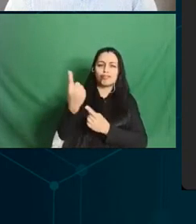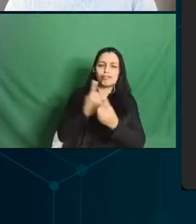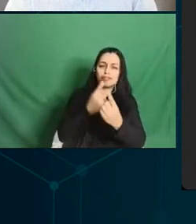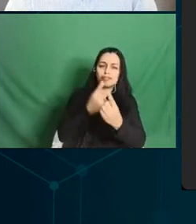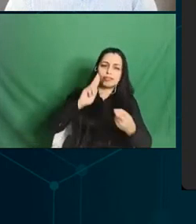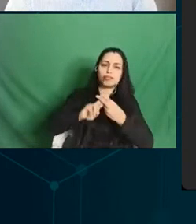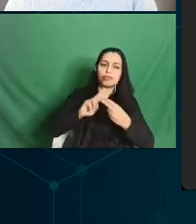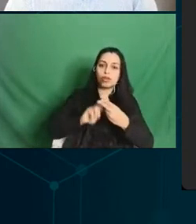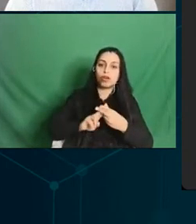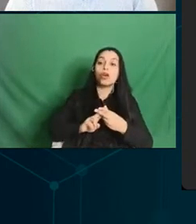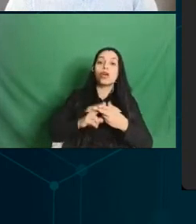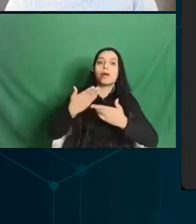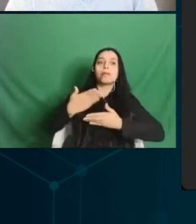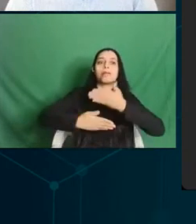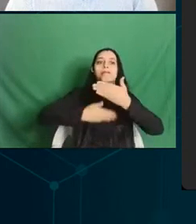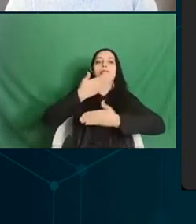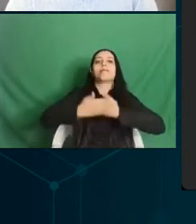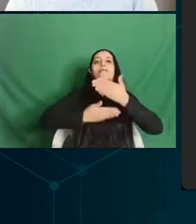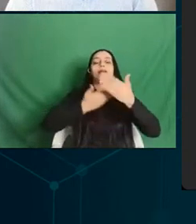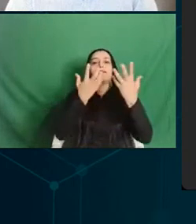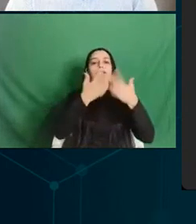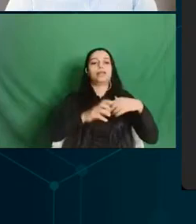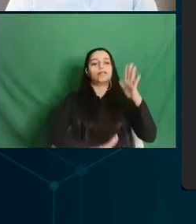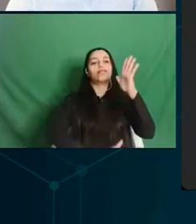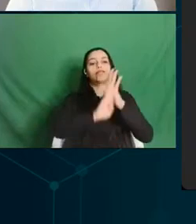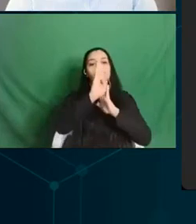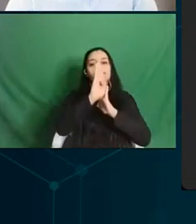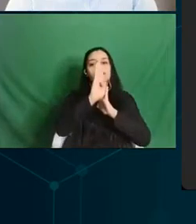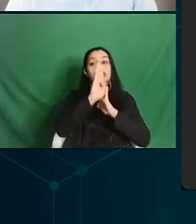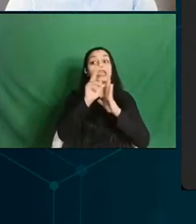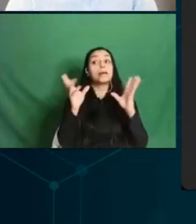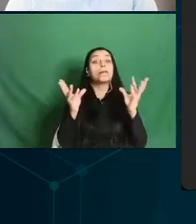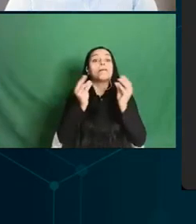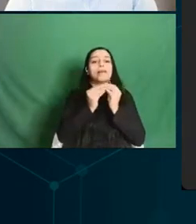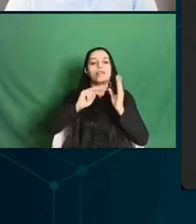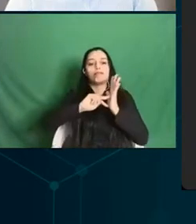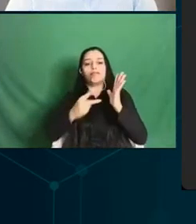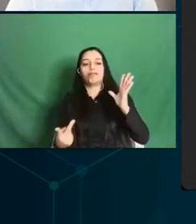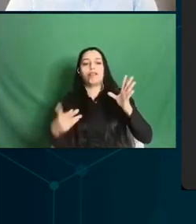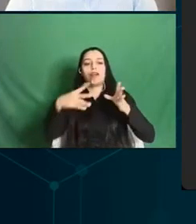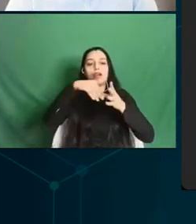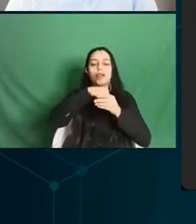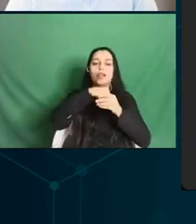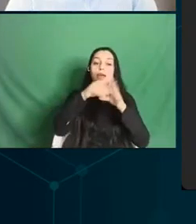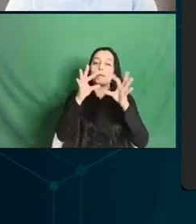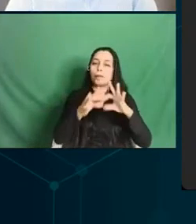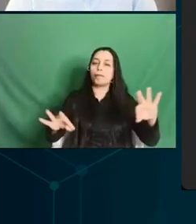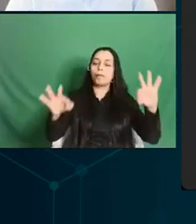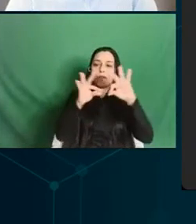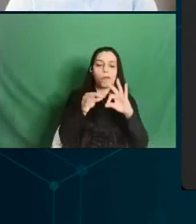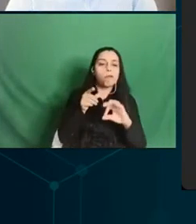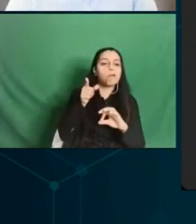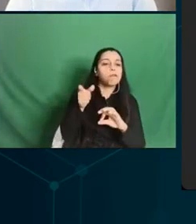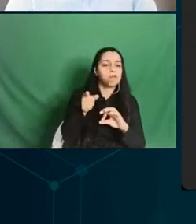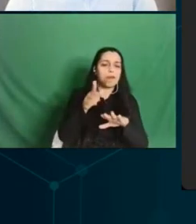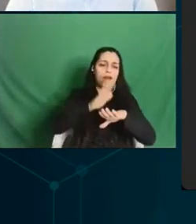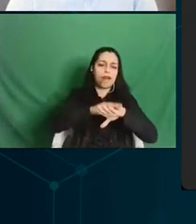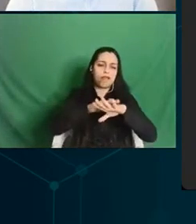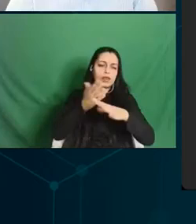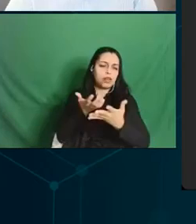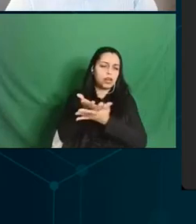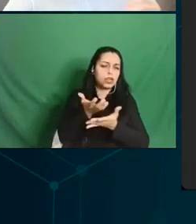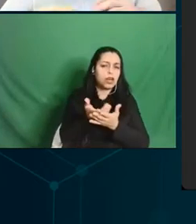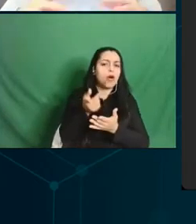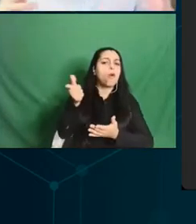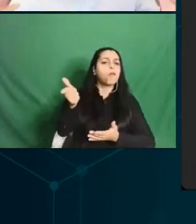would recommend is do some reading. There's some great books. Project Phoenix is one of the ones that